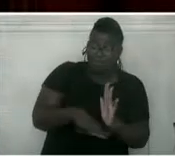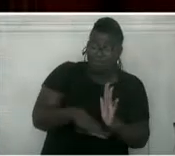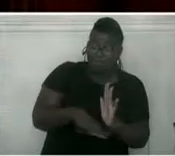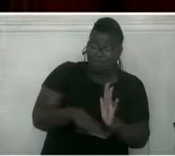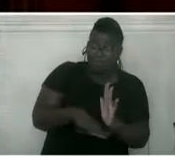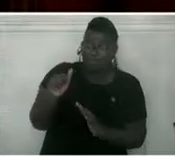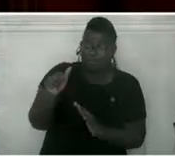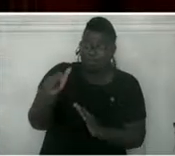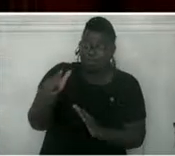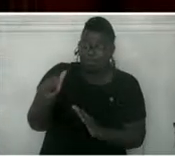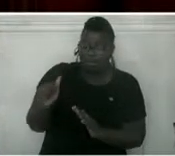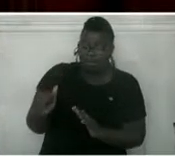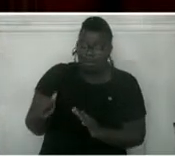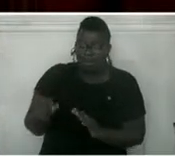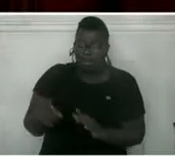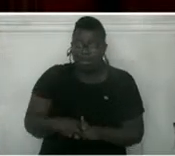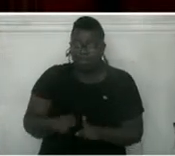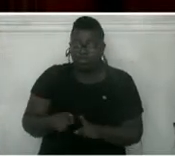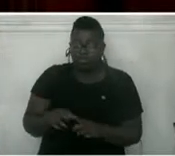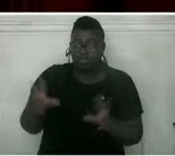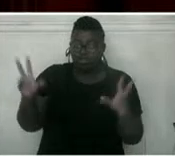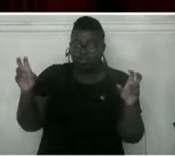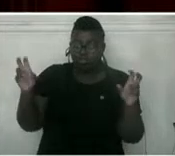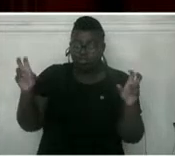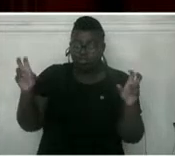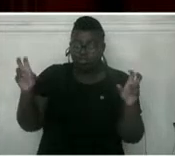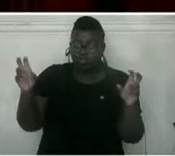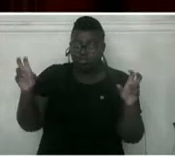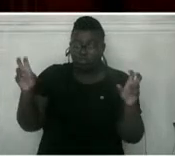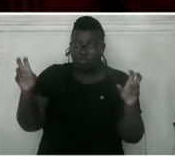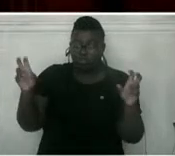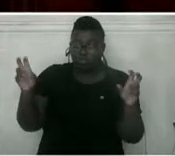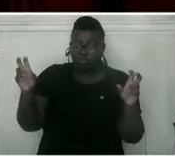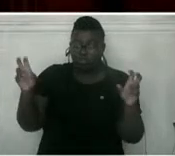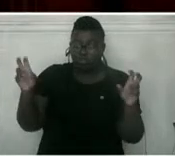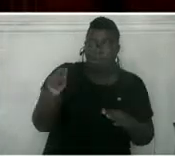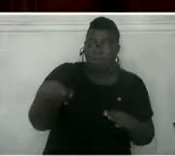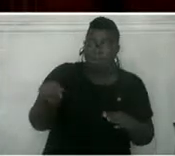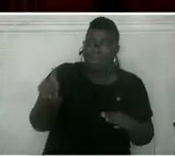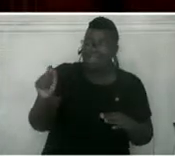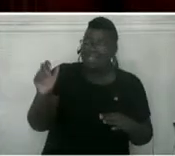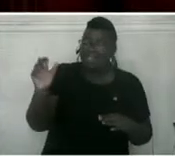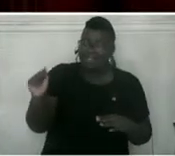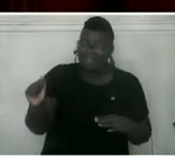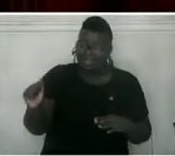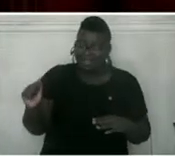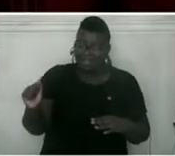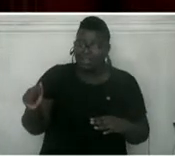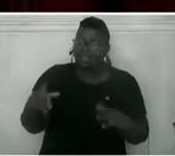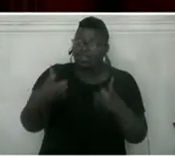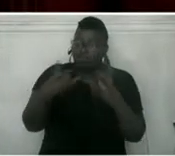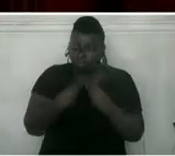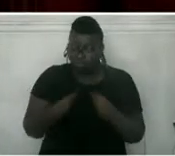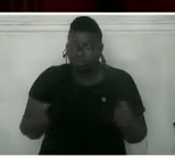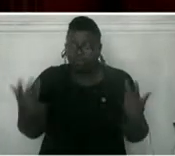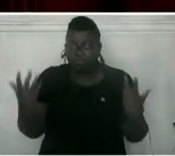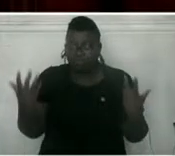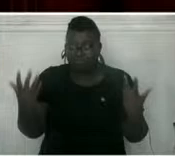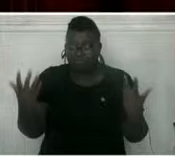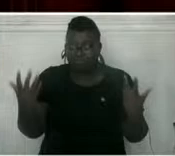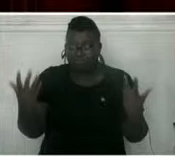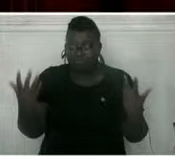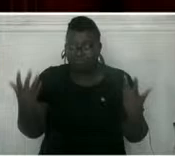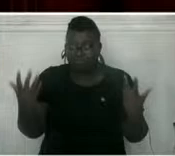challenge of wire walls houses in Kwapata outside Pietermaritzburg has been resolved.